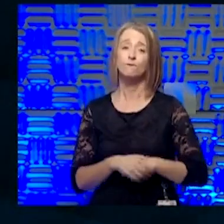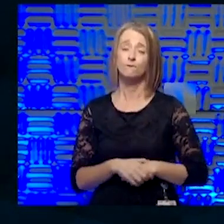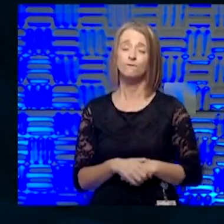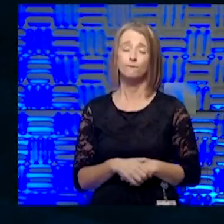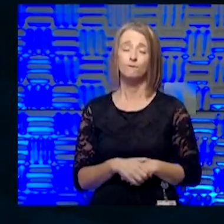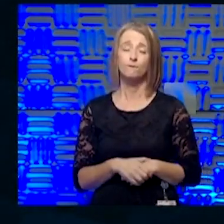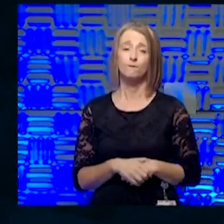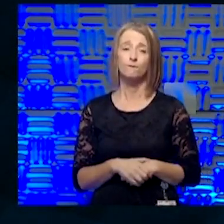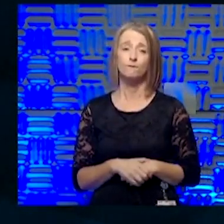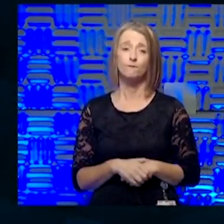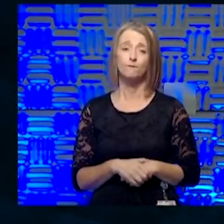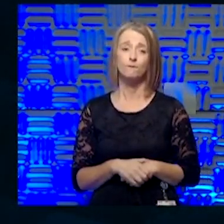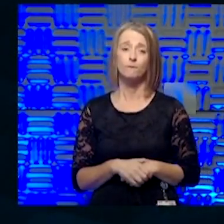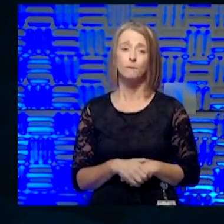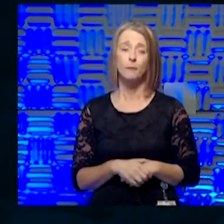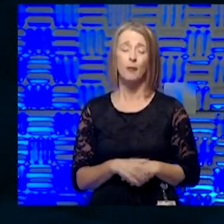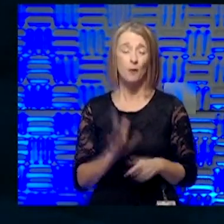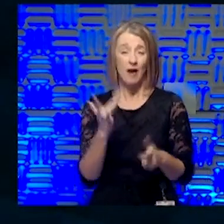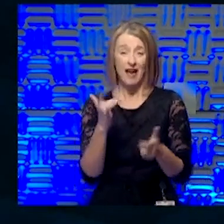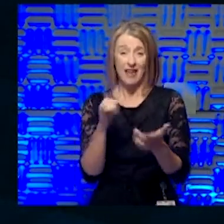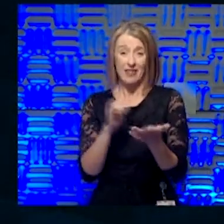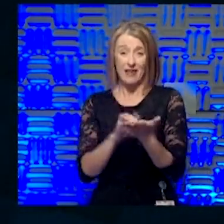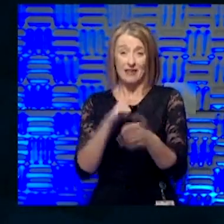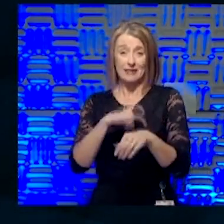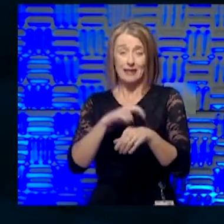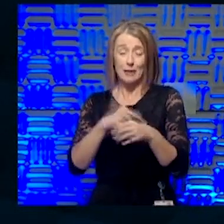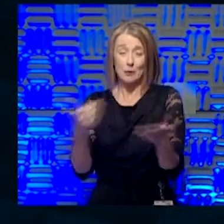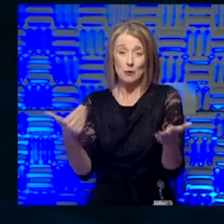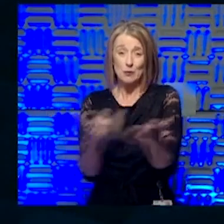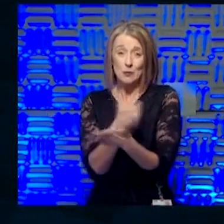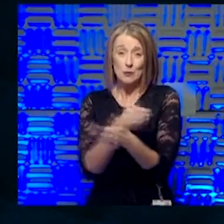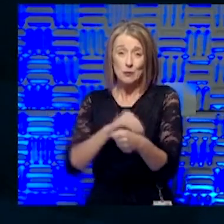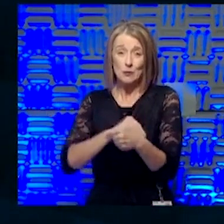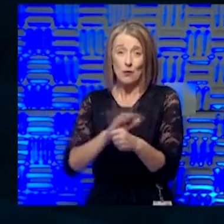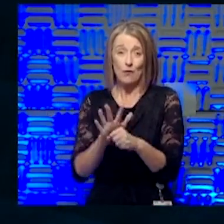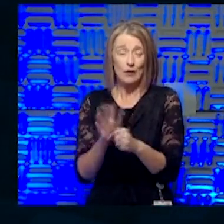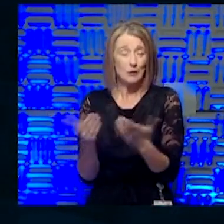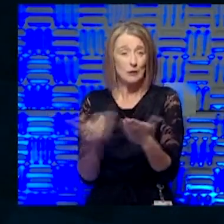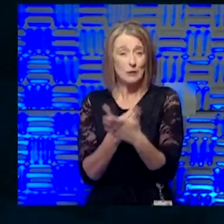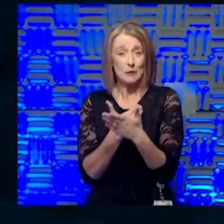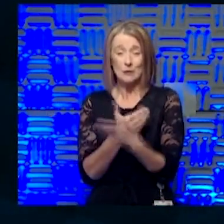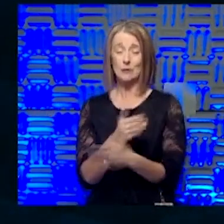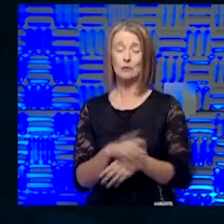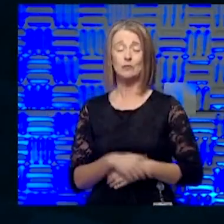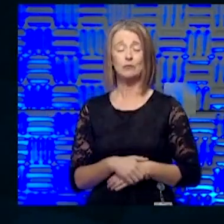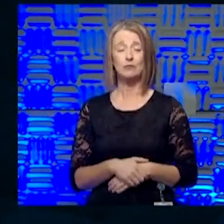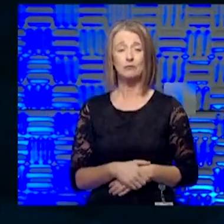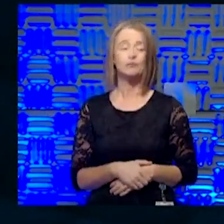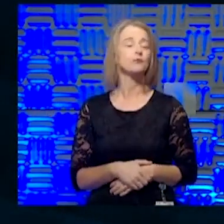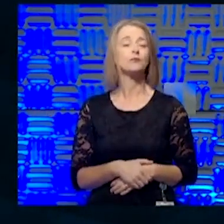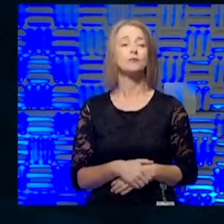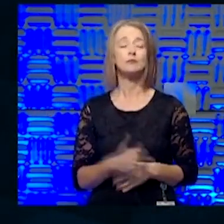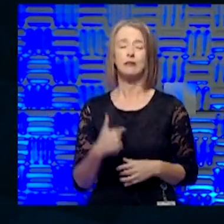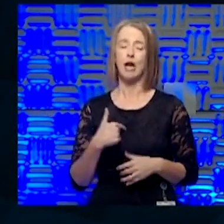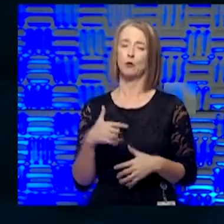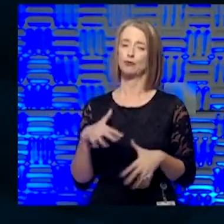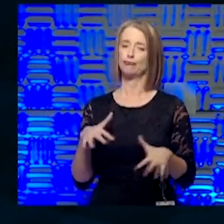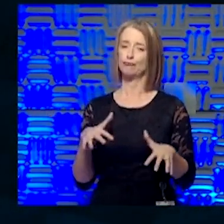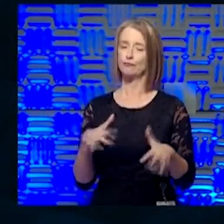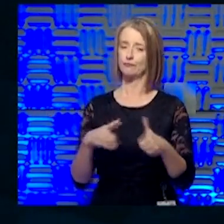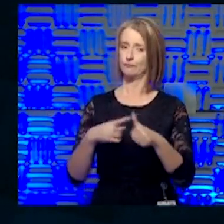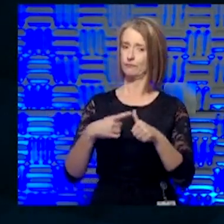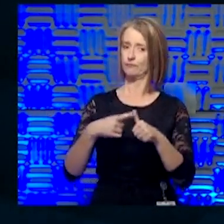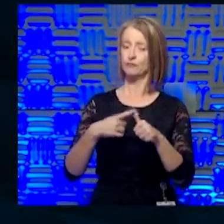you know, being that this was so new, like Anthony said, and I was nervous at first